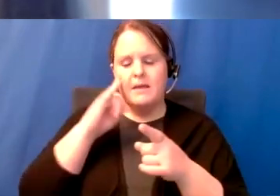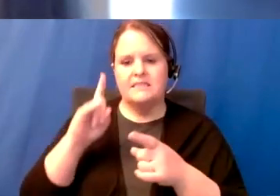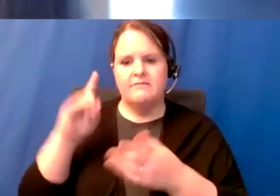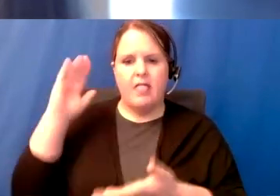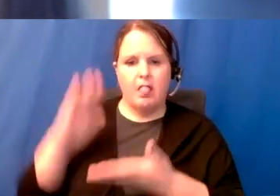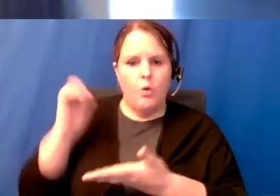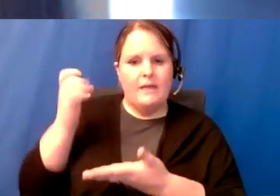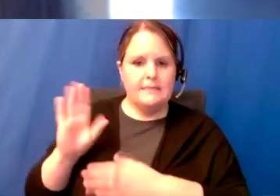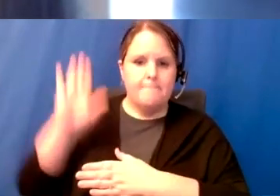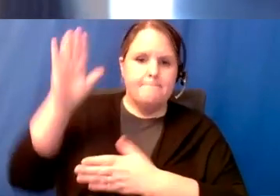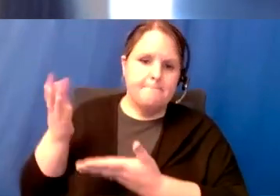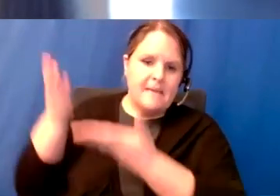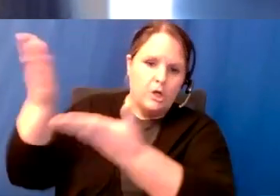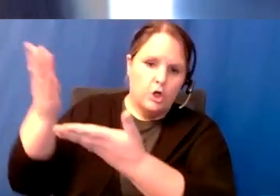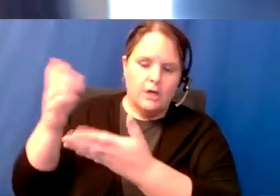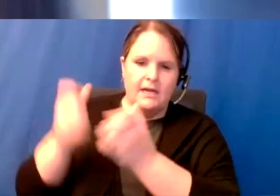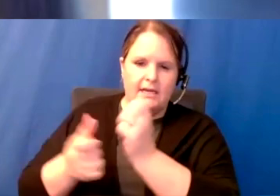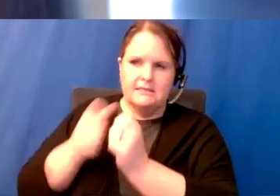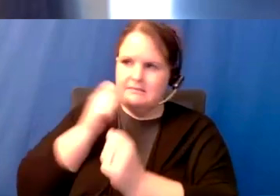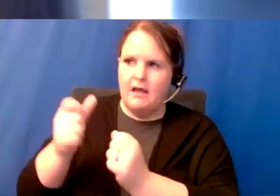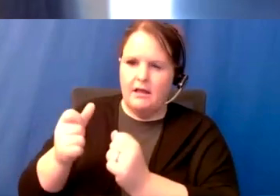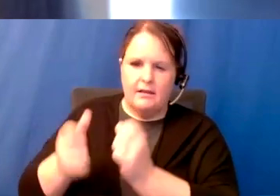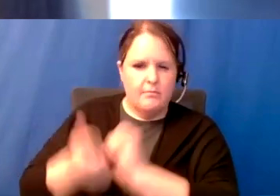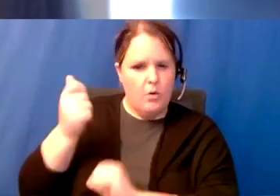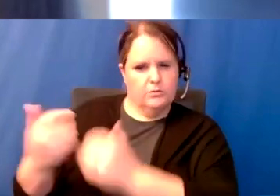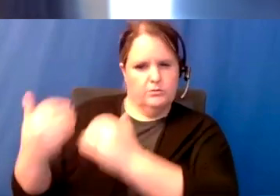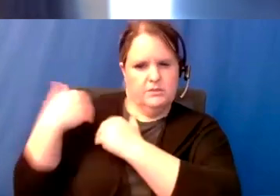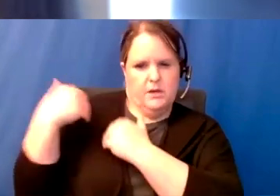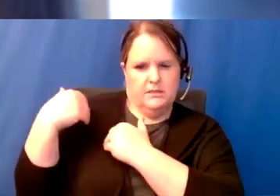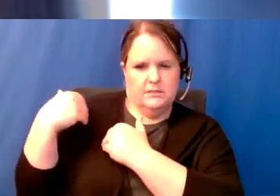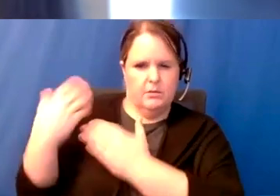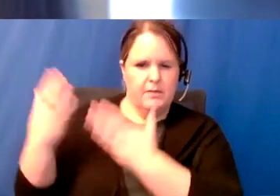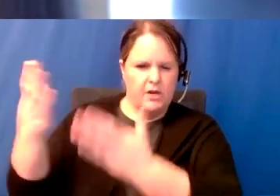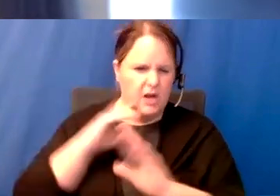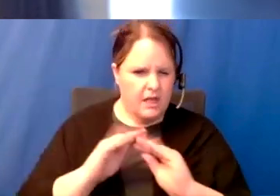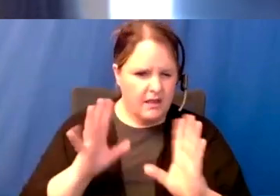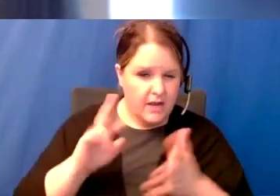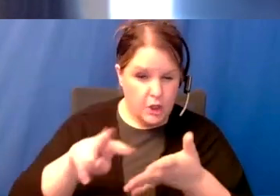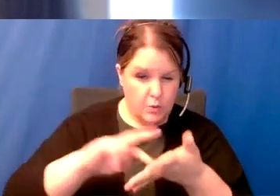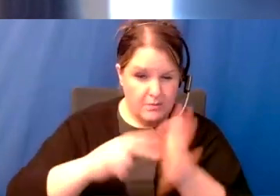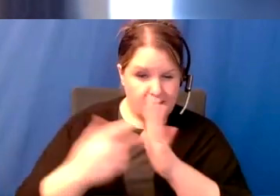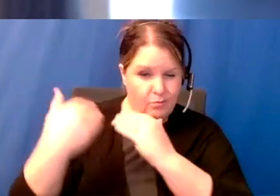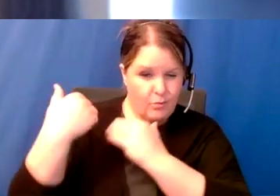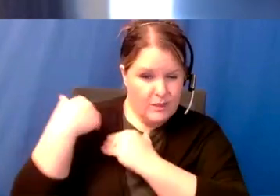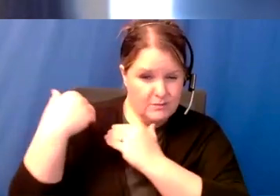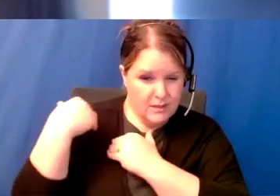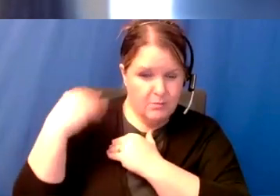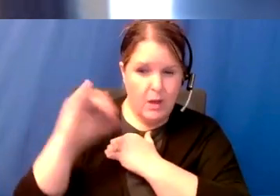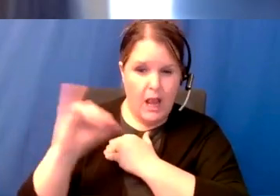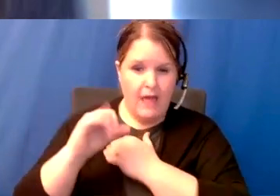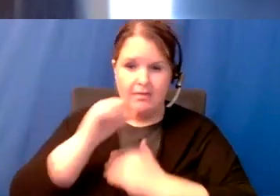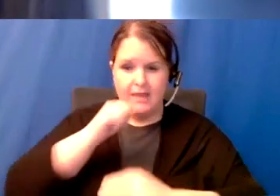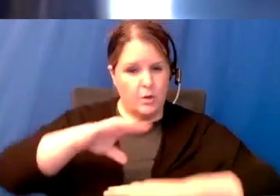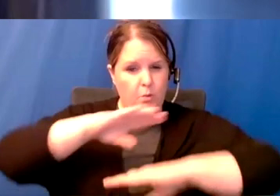So when you say responsible, do you mean like they don't meet